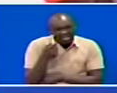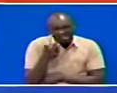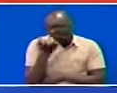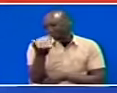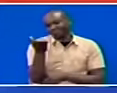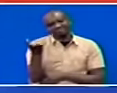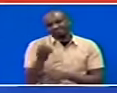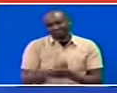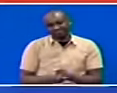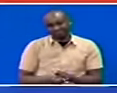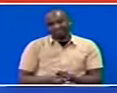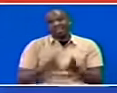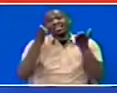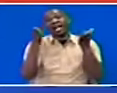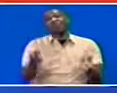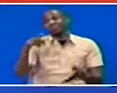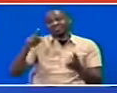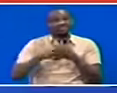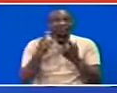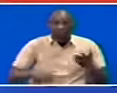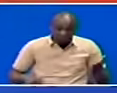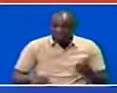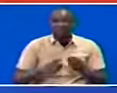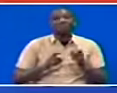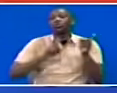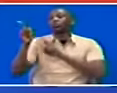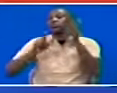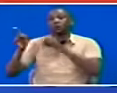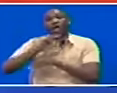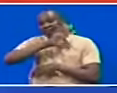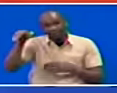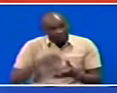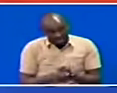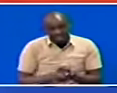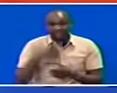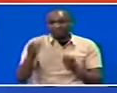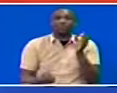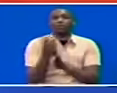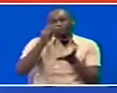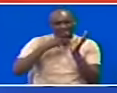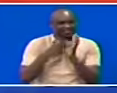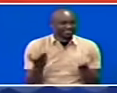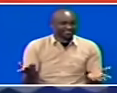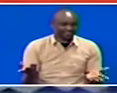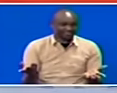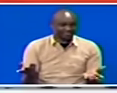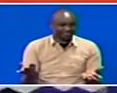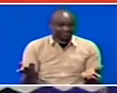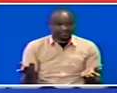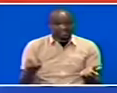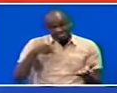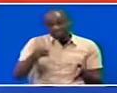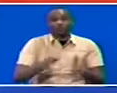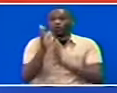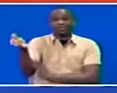recently. Sasa wameanza kuzunguka kila mahali wanazindua miradi. Barabara